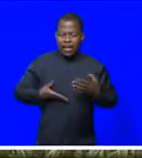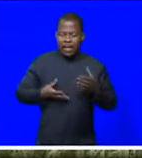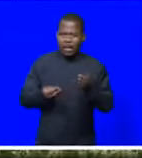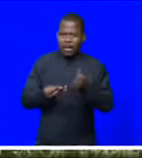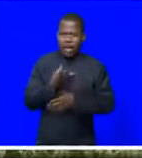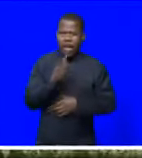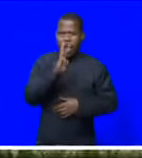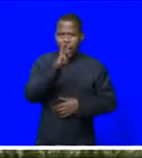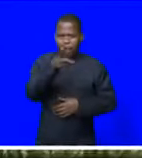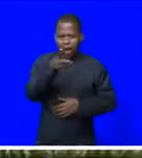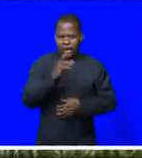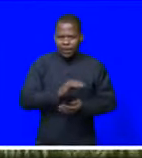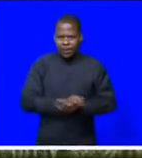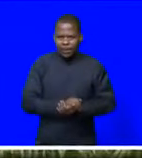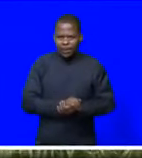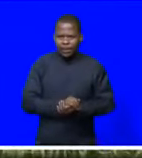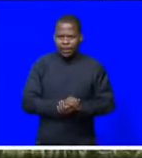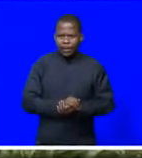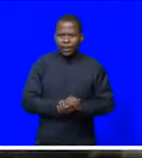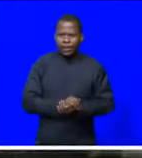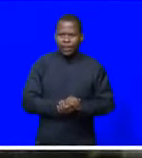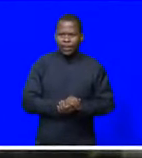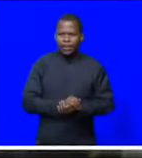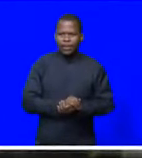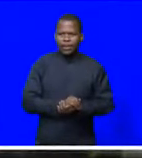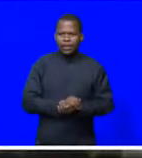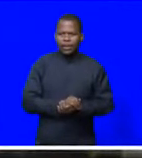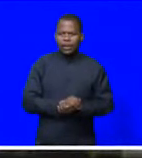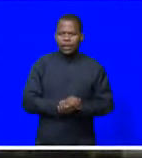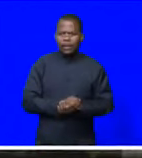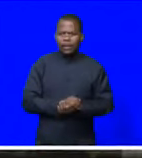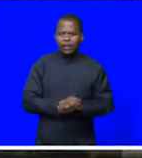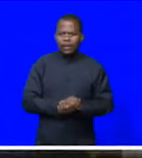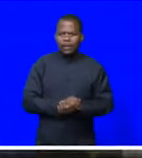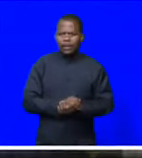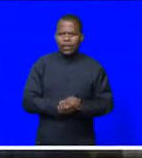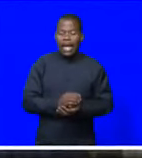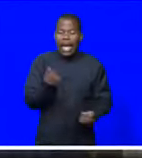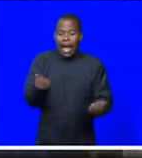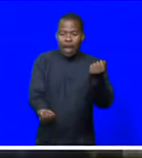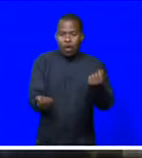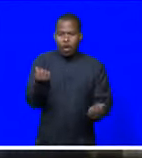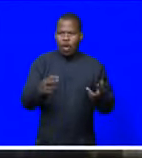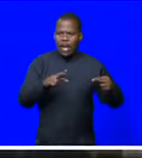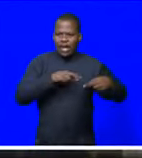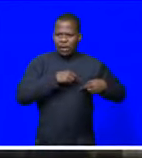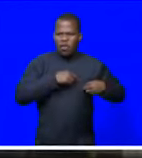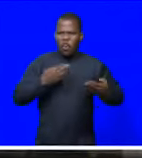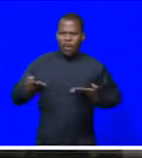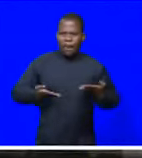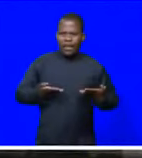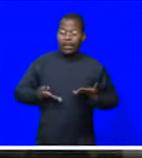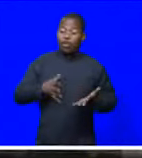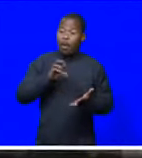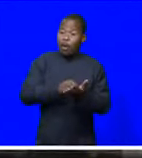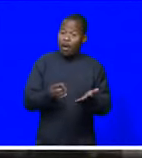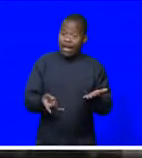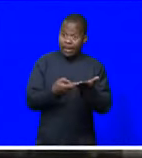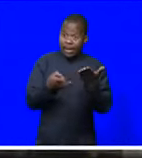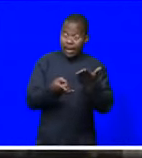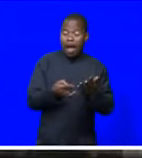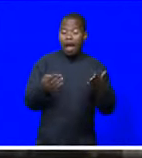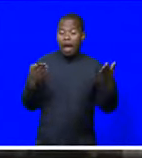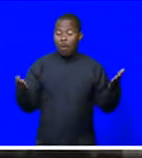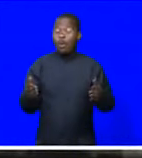terms of ease of doing business. Kuba khona kwe commercial court kuyalibambisa kakhulu live